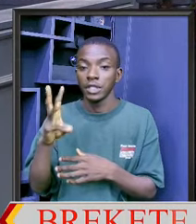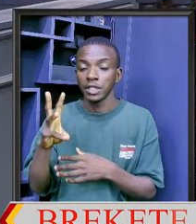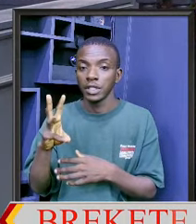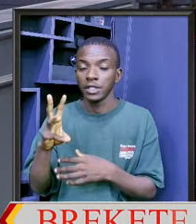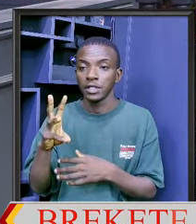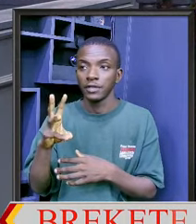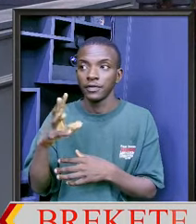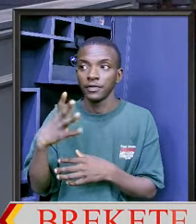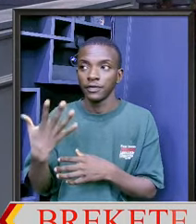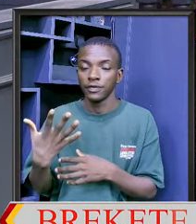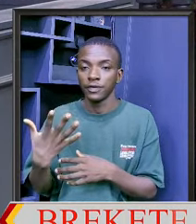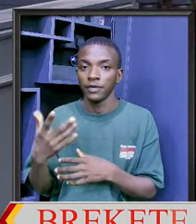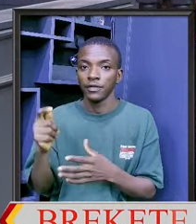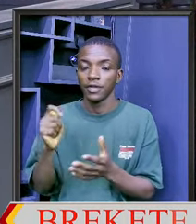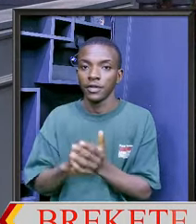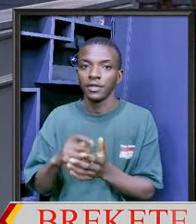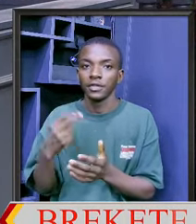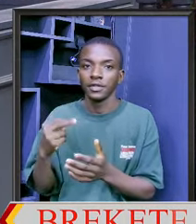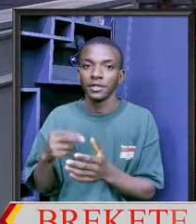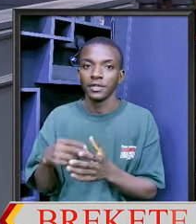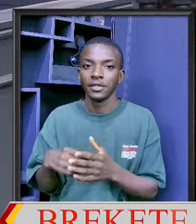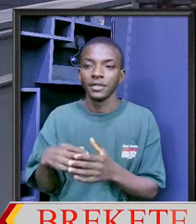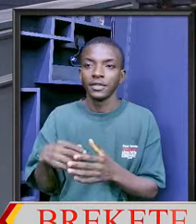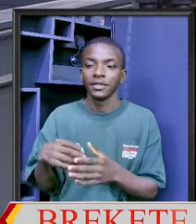63. You don't increase money? Yes, sir.